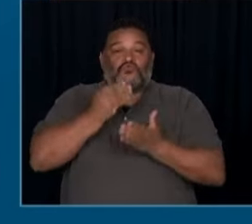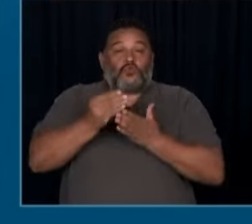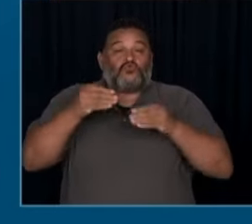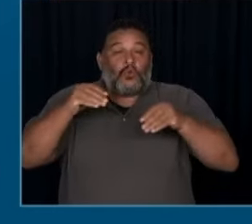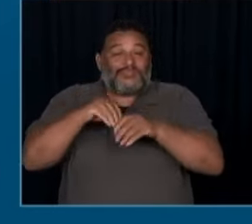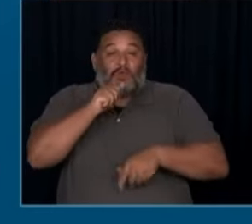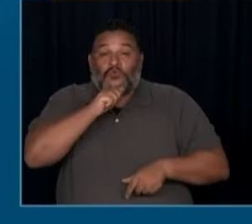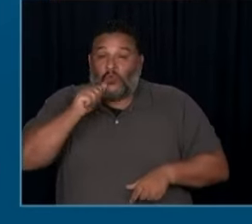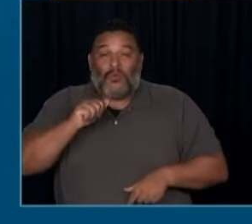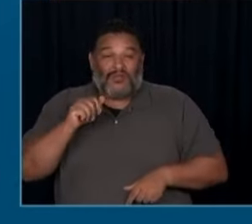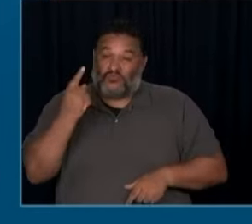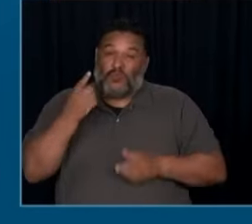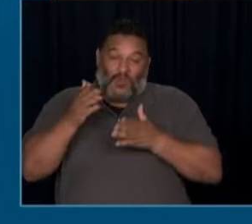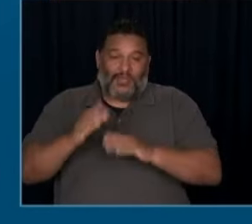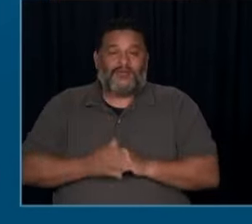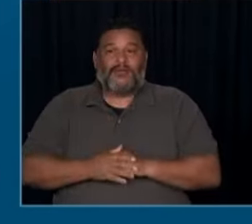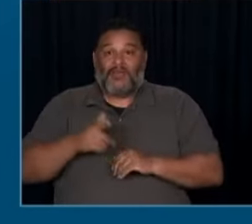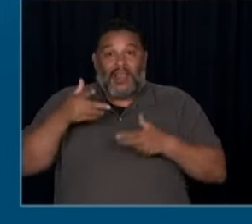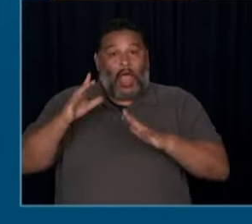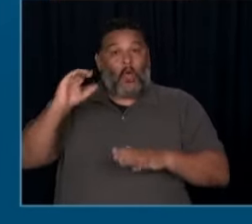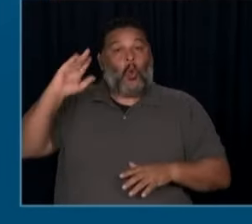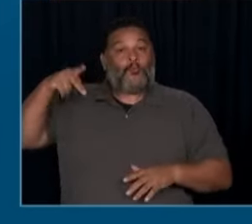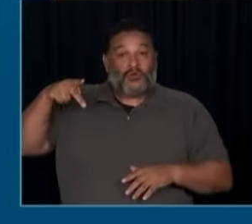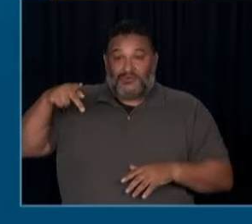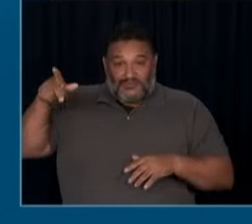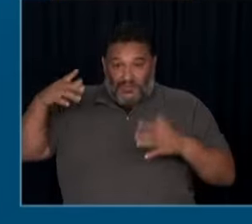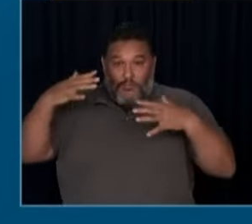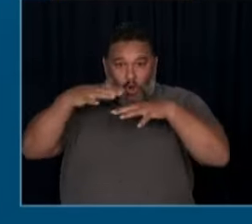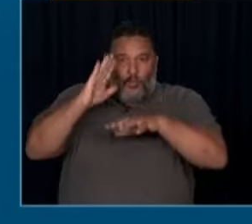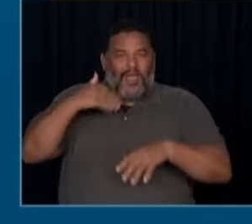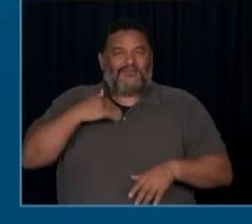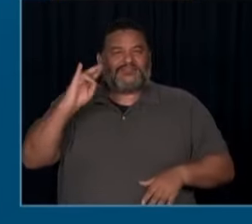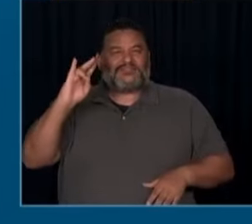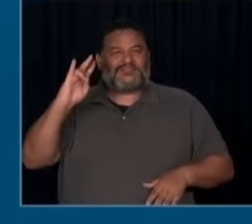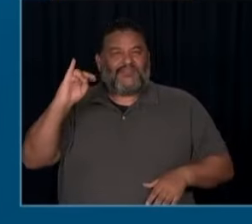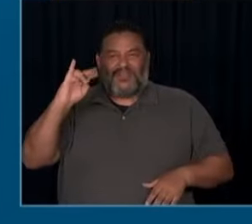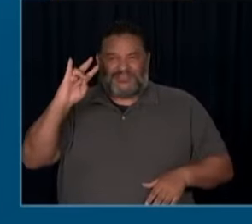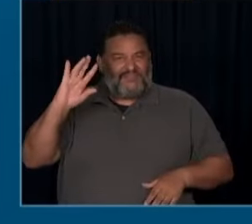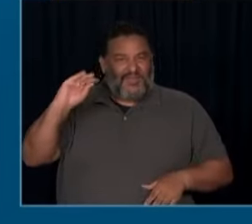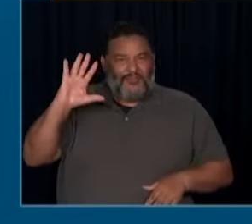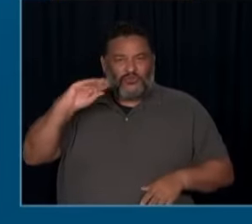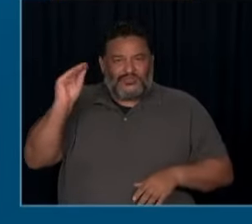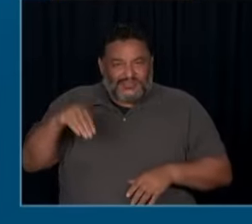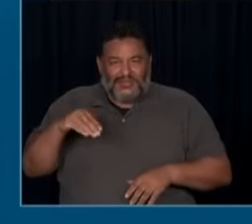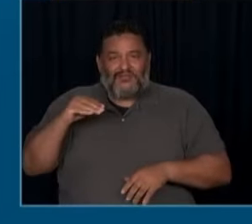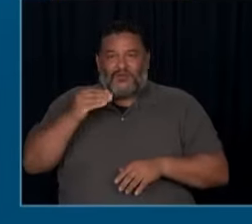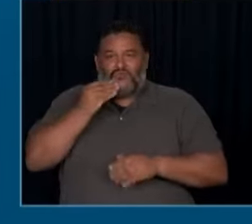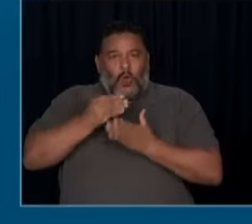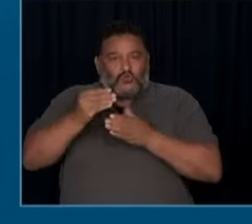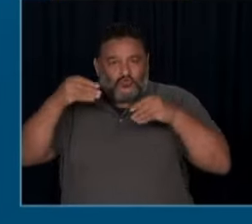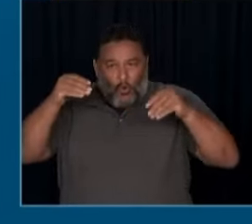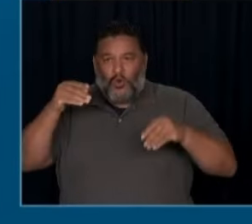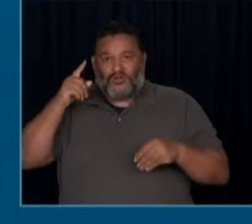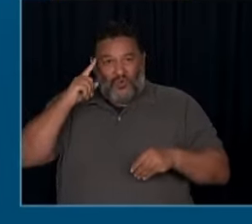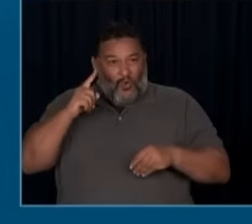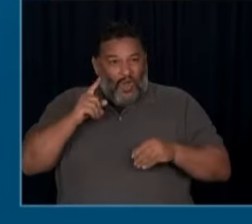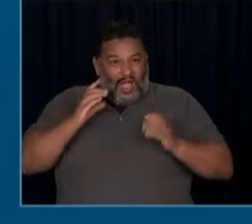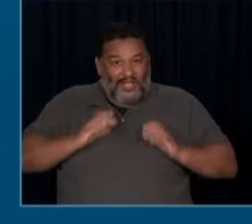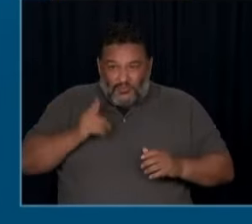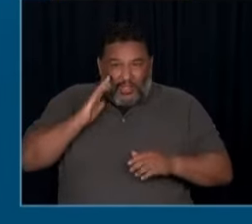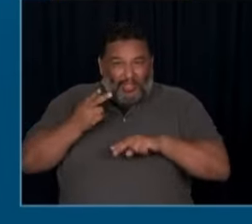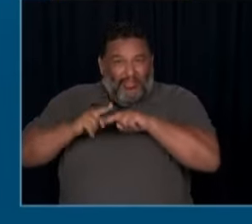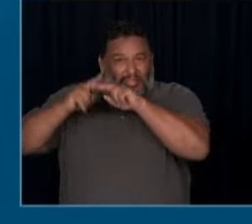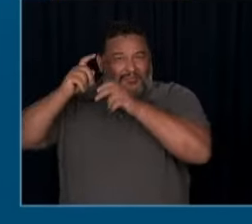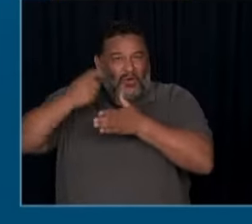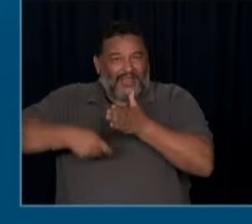By allowing Kroger and Albertsons to merge, they're going to have 70% of all grocery store controlling customers. That'll raise prices. And we already